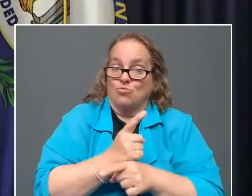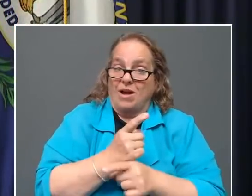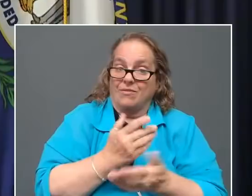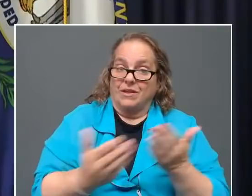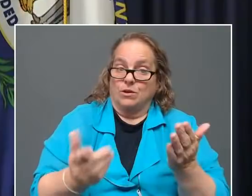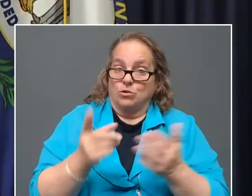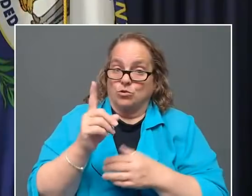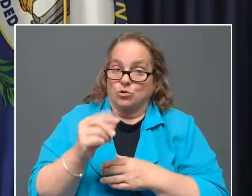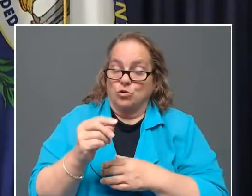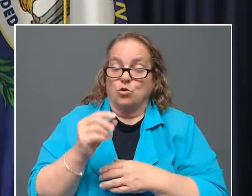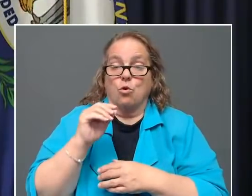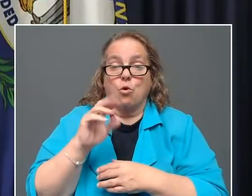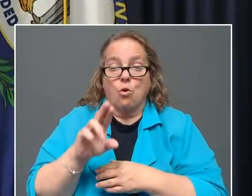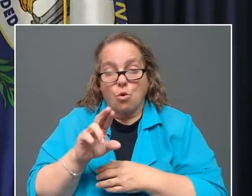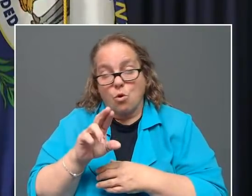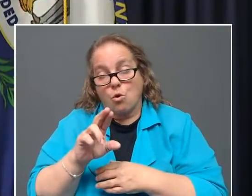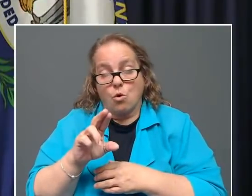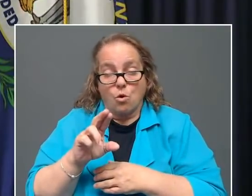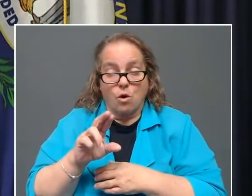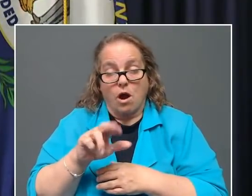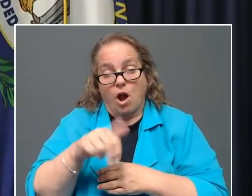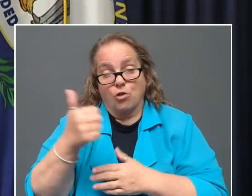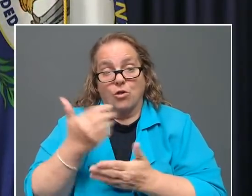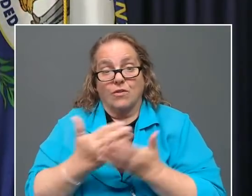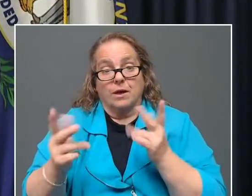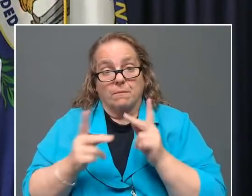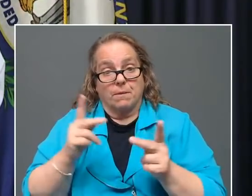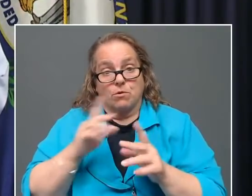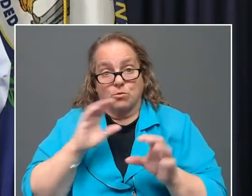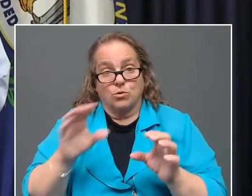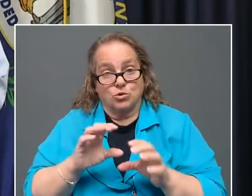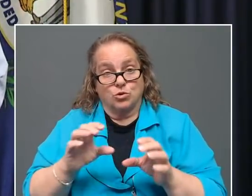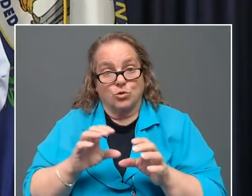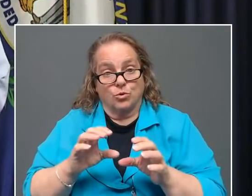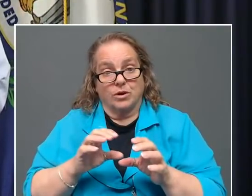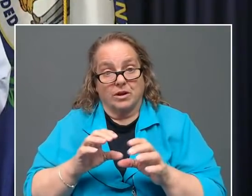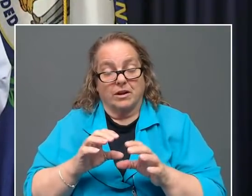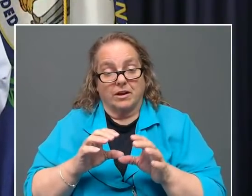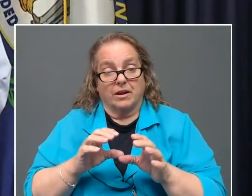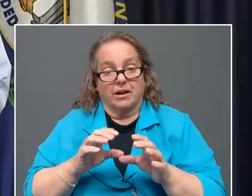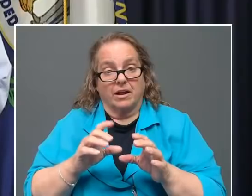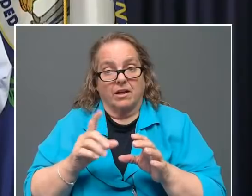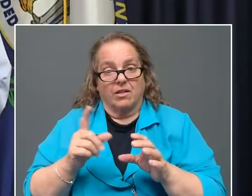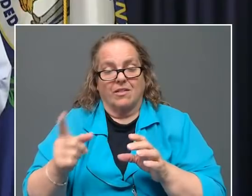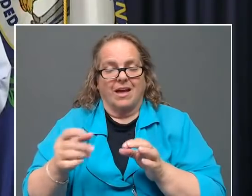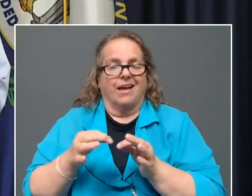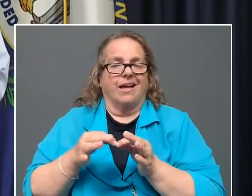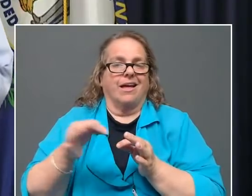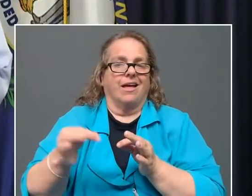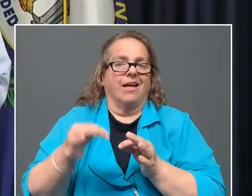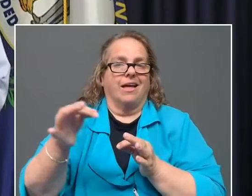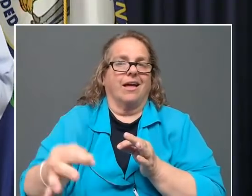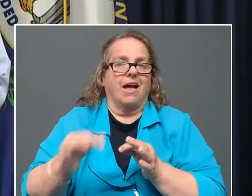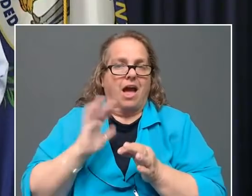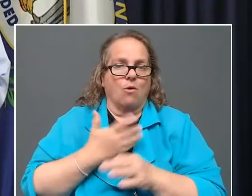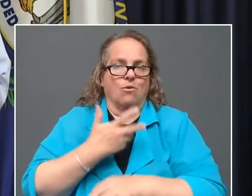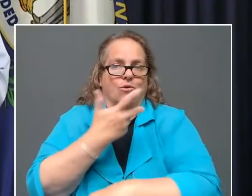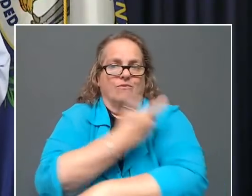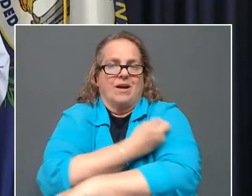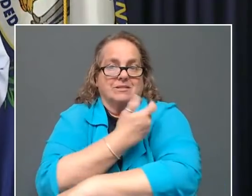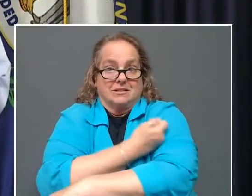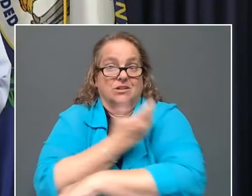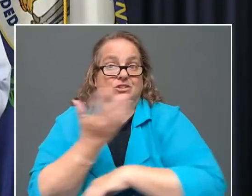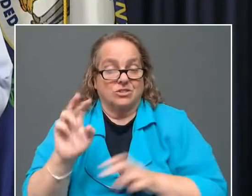or other things that people were doing, they were pushing off getting their vaccine. So too early to tell. Am I concerned about